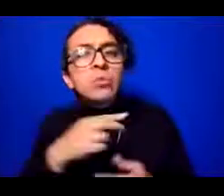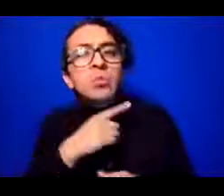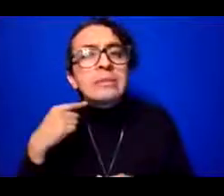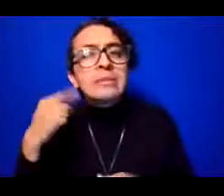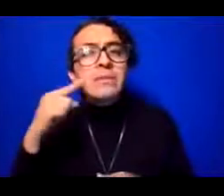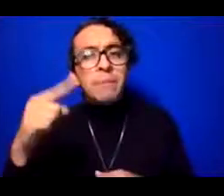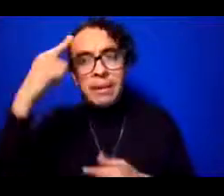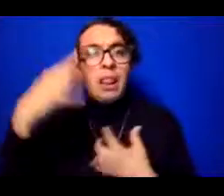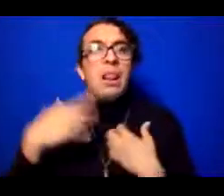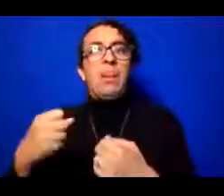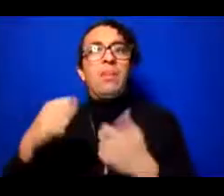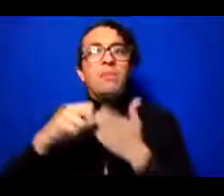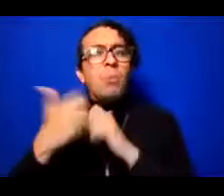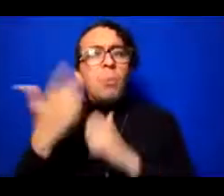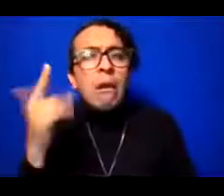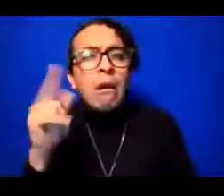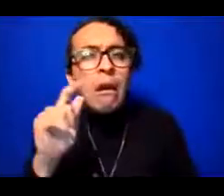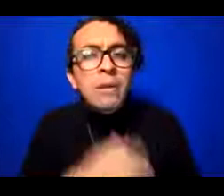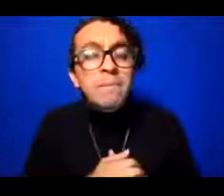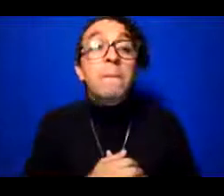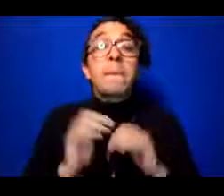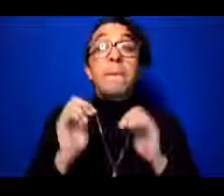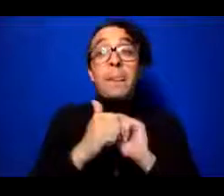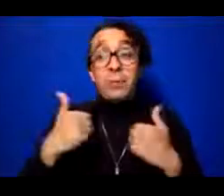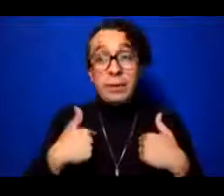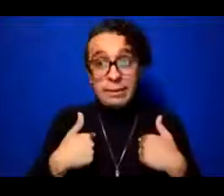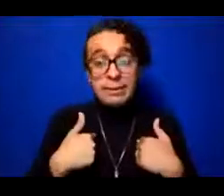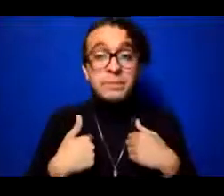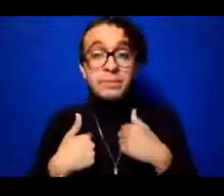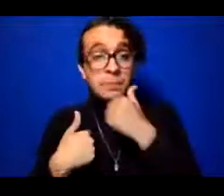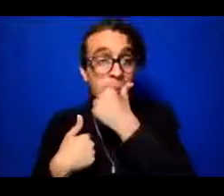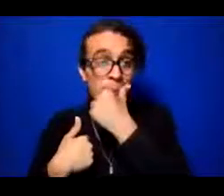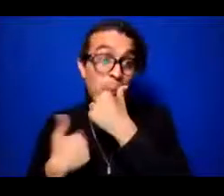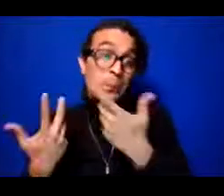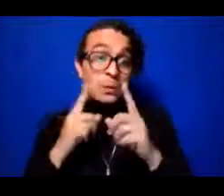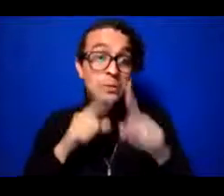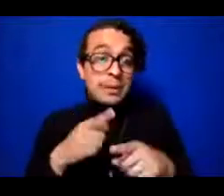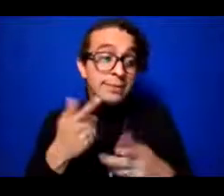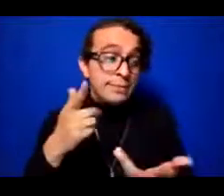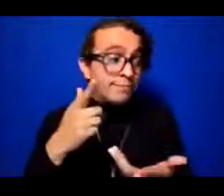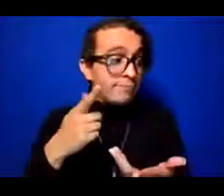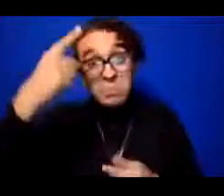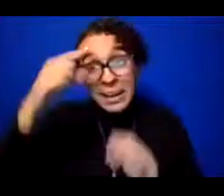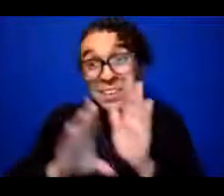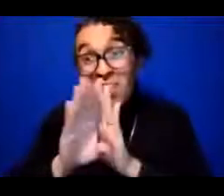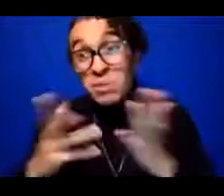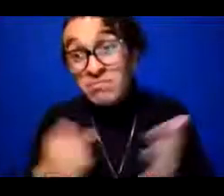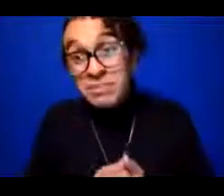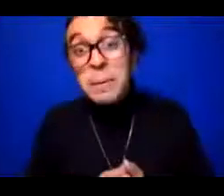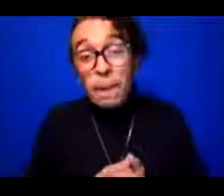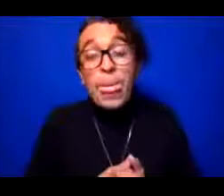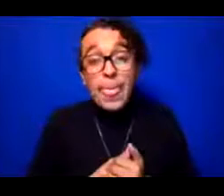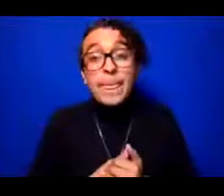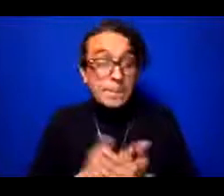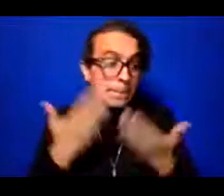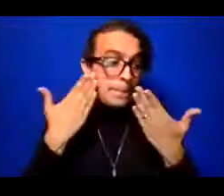issues? And the way that I like to simply answer this, well, it's brain development. And I don't know